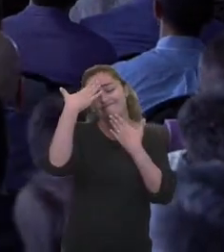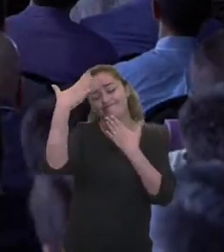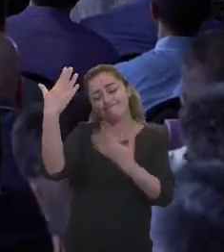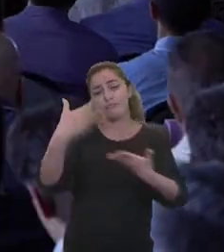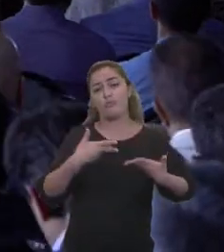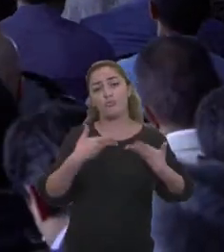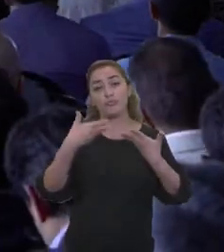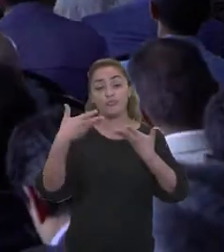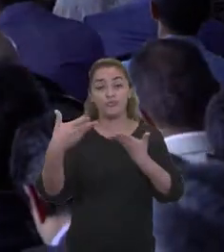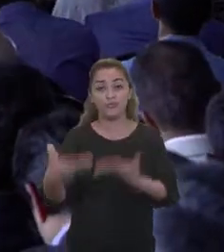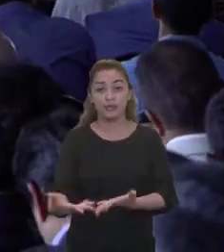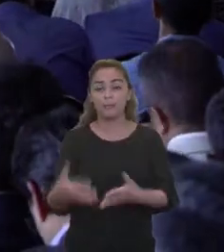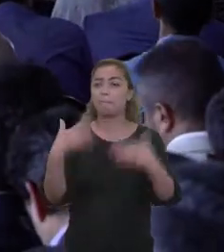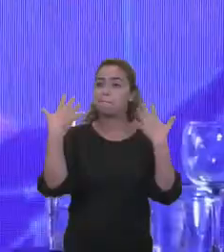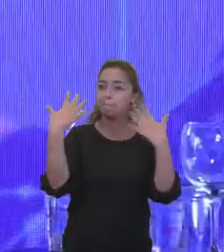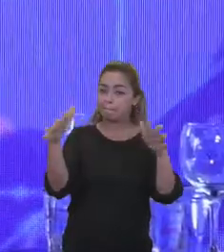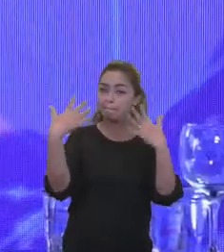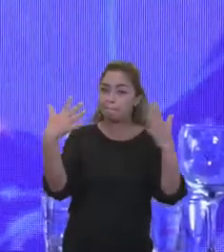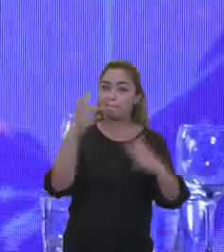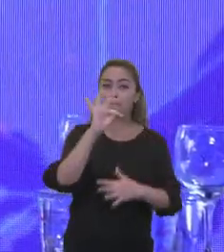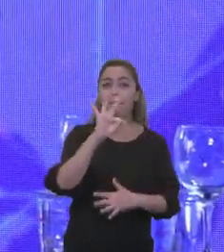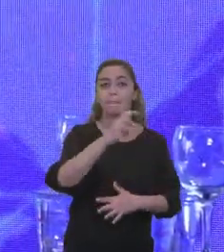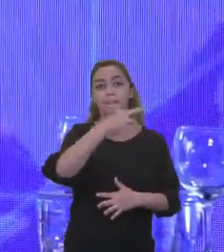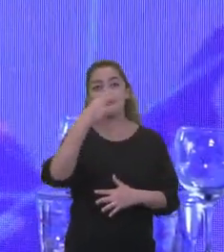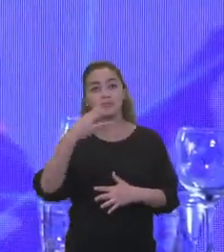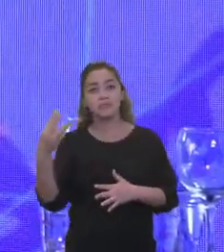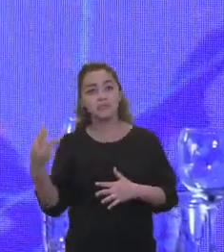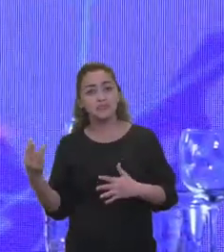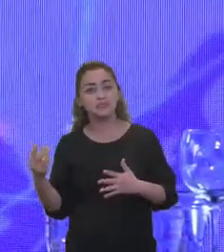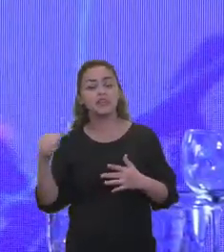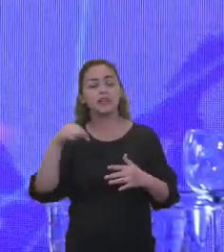Thank you for the invitation. Congratulations, Tim.